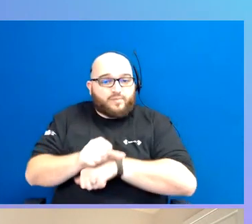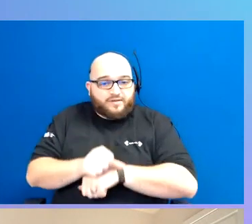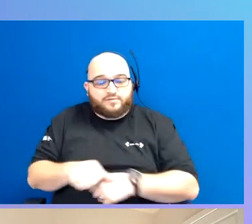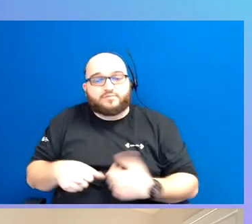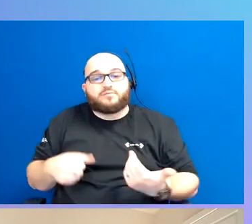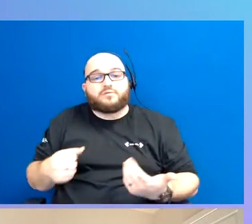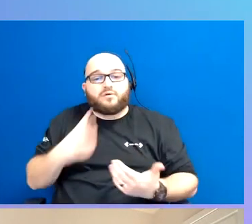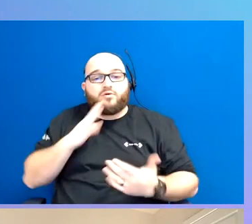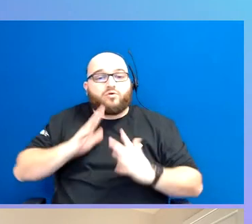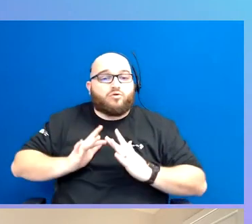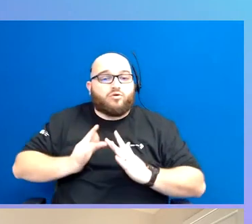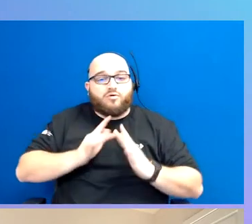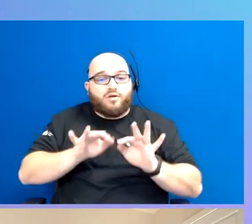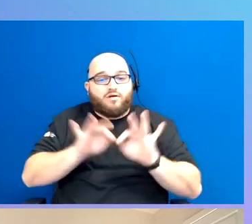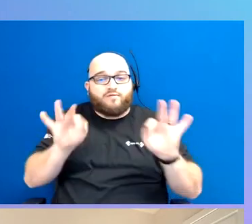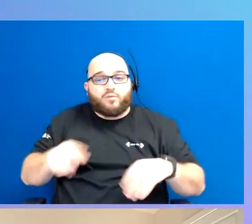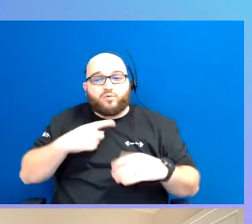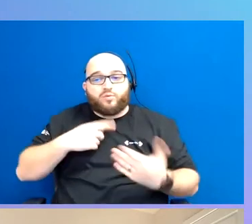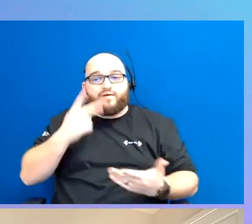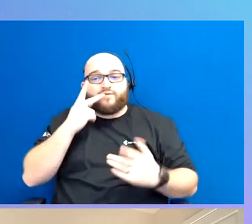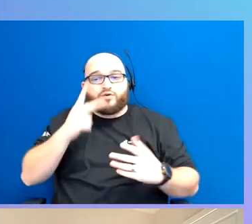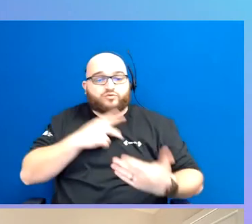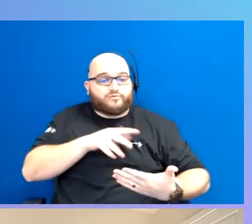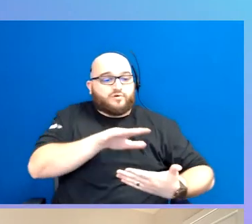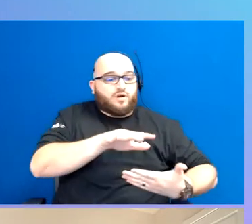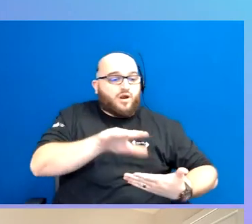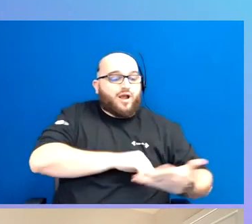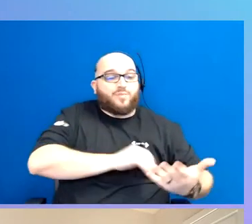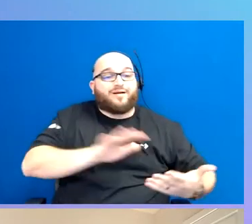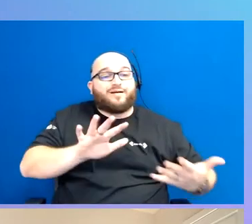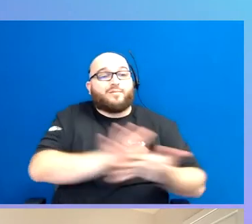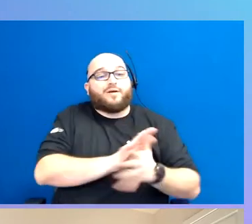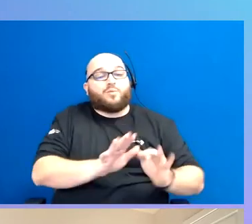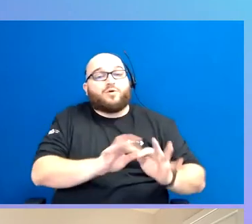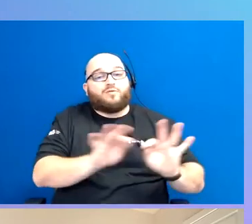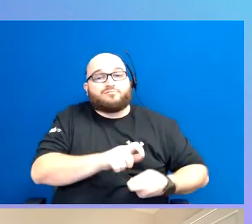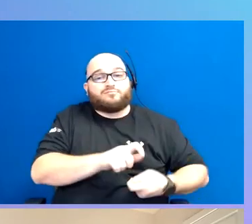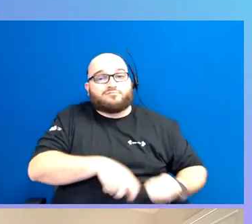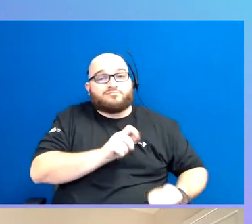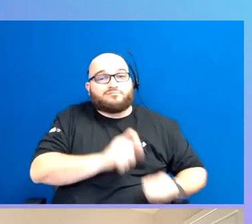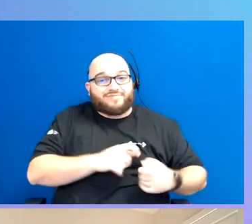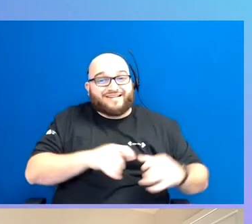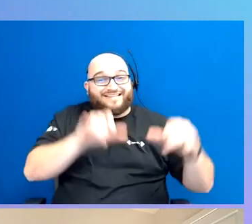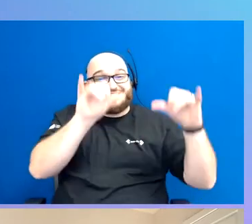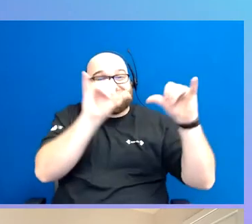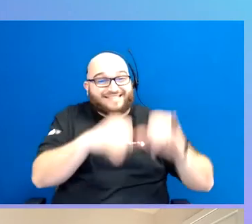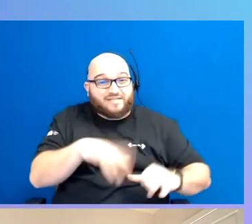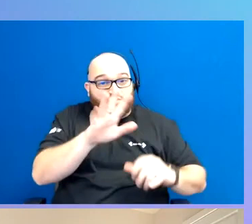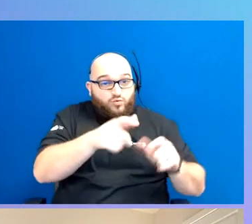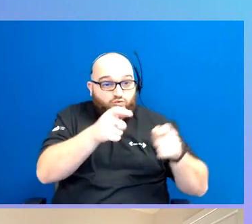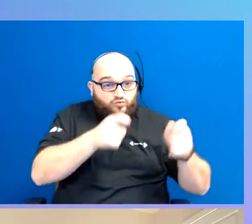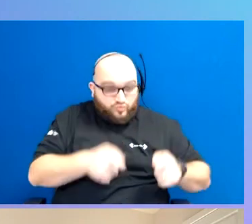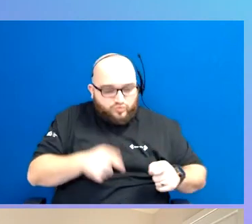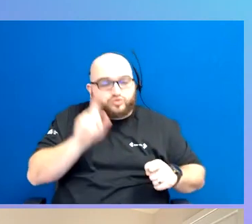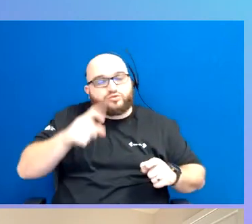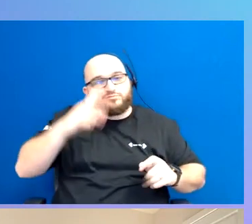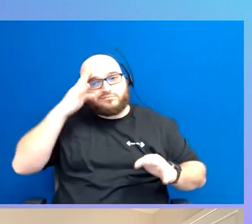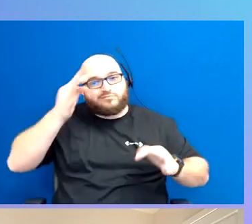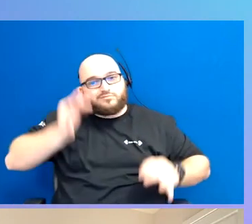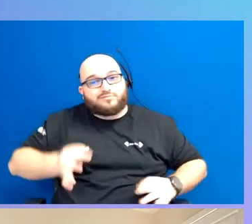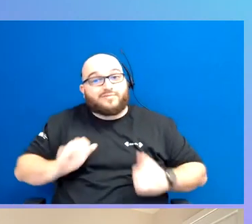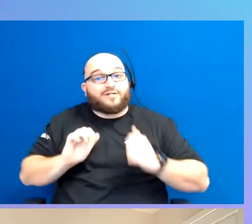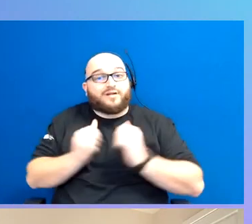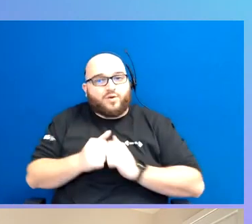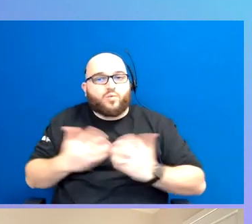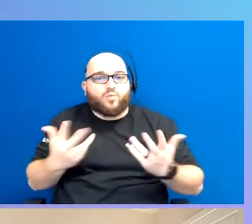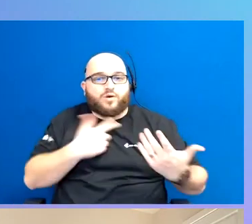an online form to visually copy a paper form exactly. The size of controls should be determined by design software.